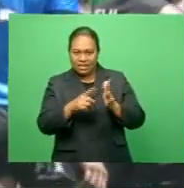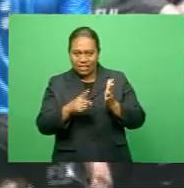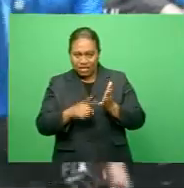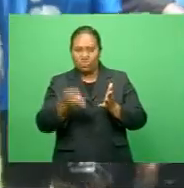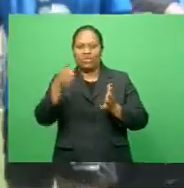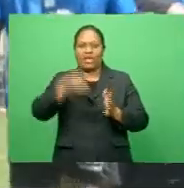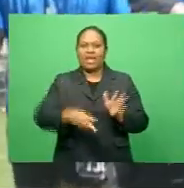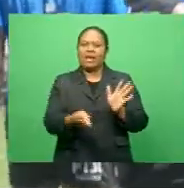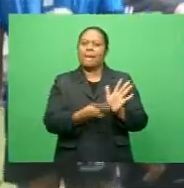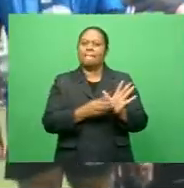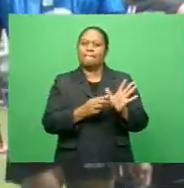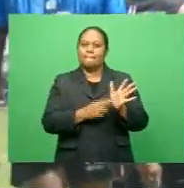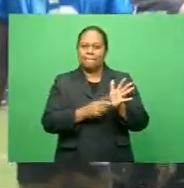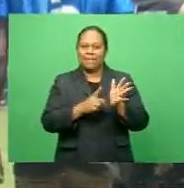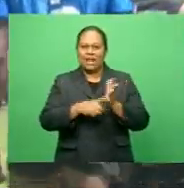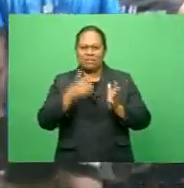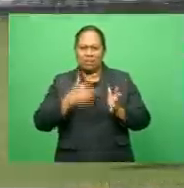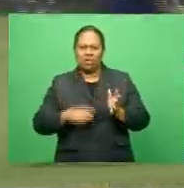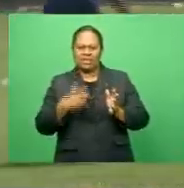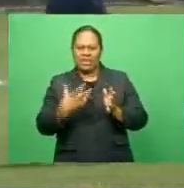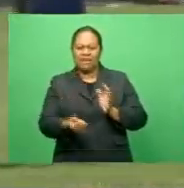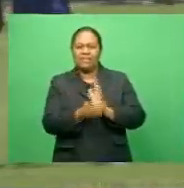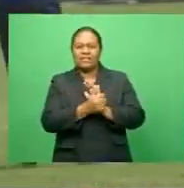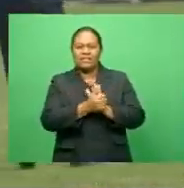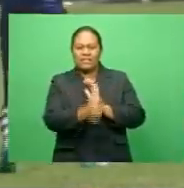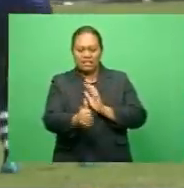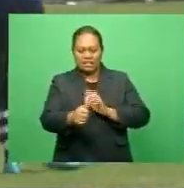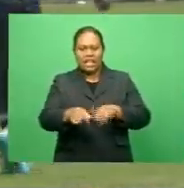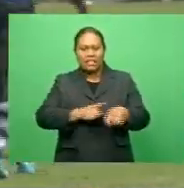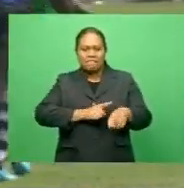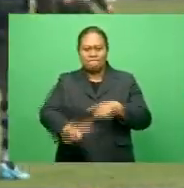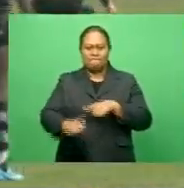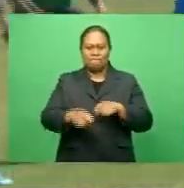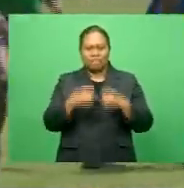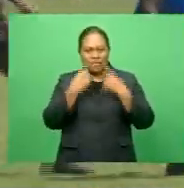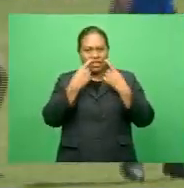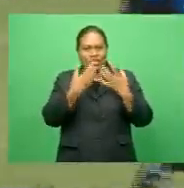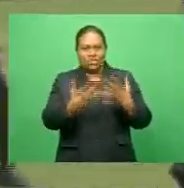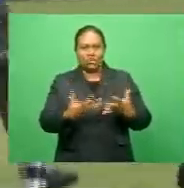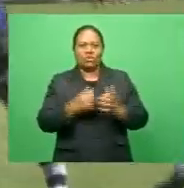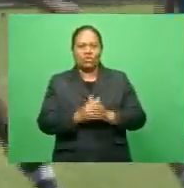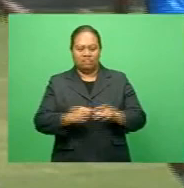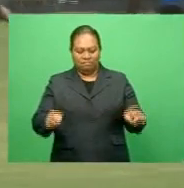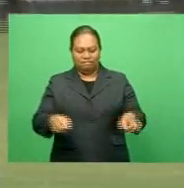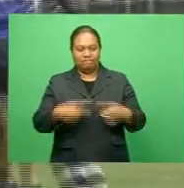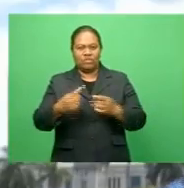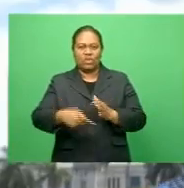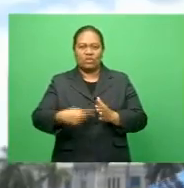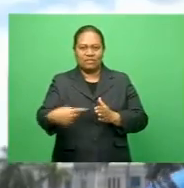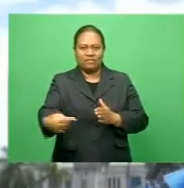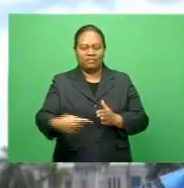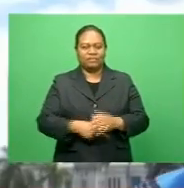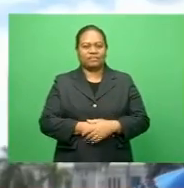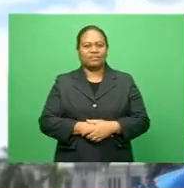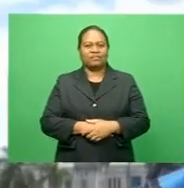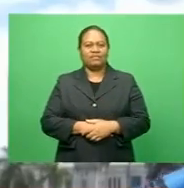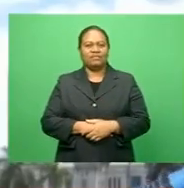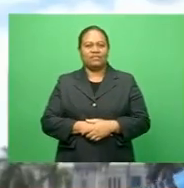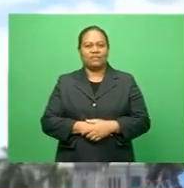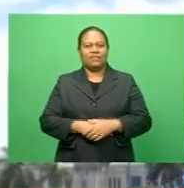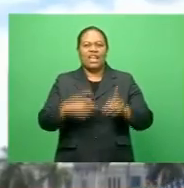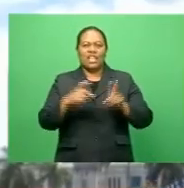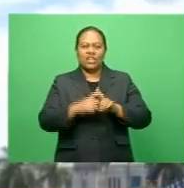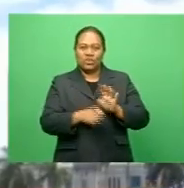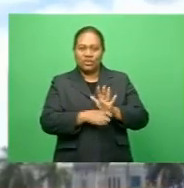through impressive speed and skill. And now the real test to make the final cut will be consistency. Well, Drew was